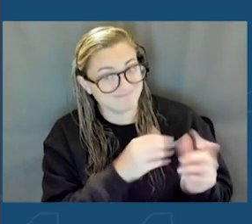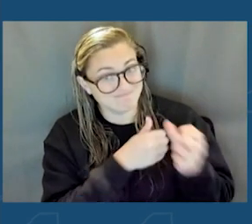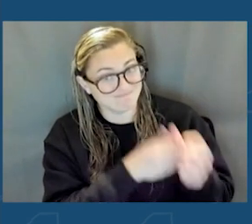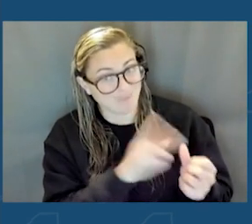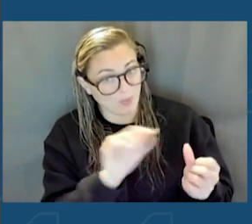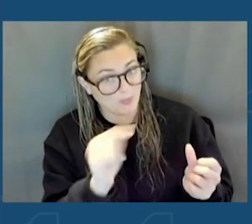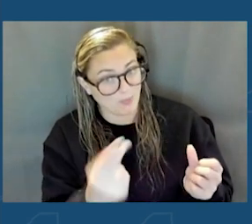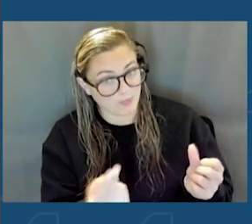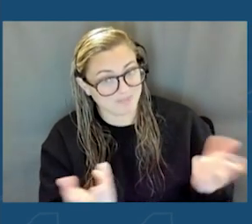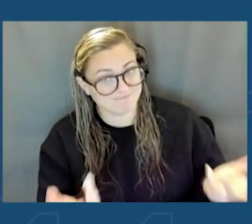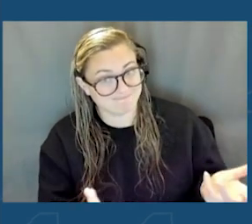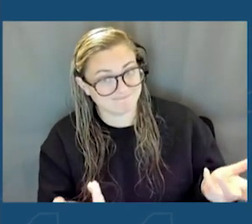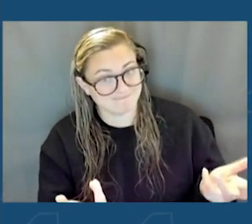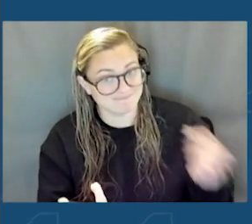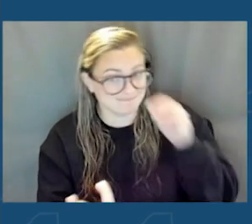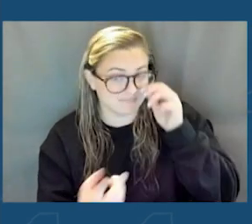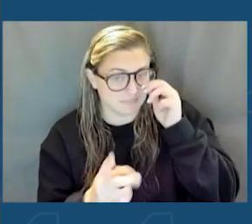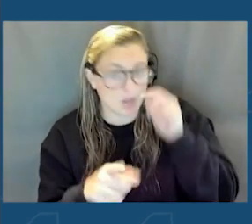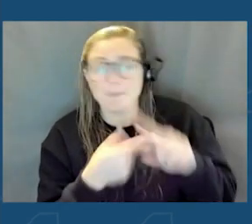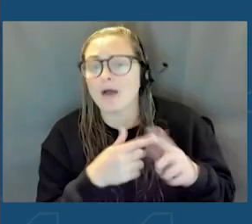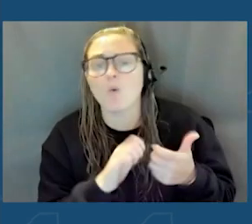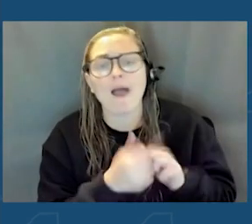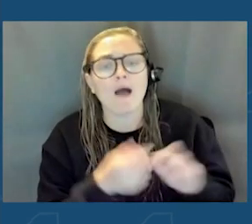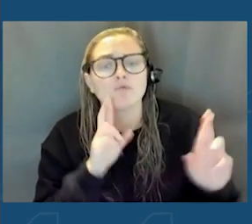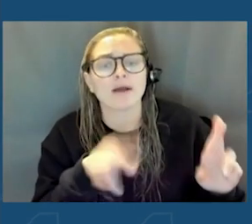about what they'd actually do?